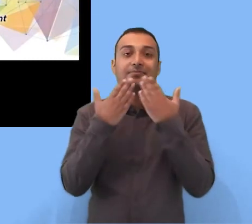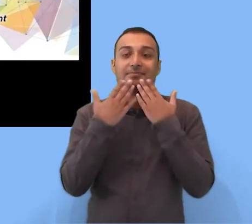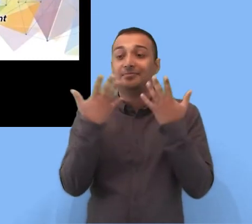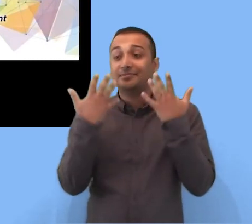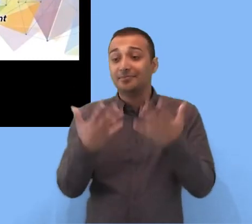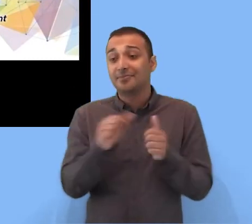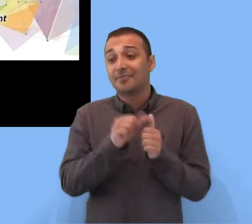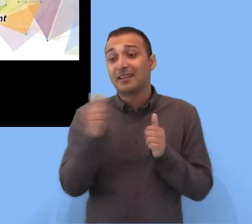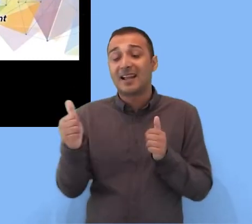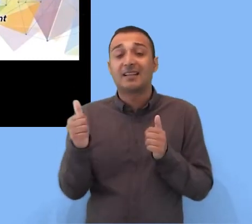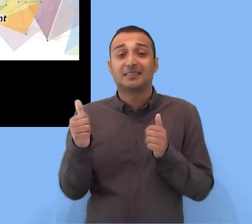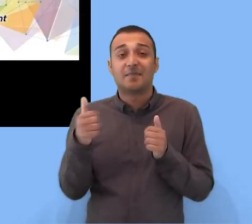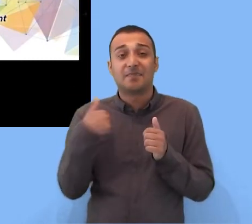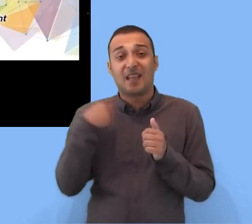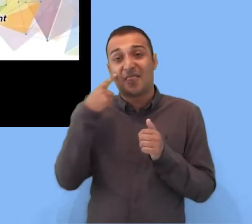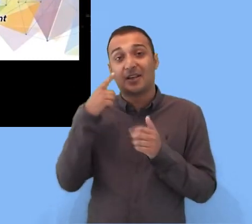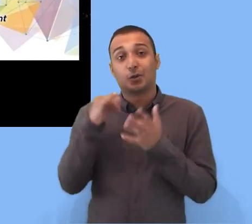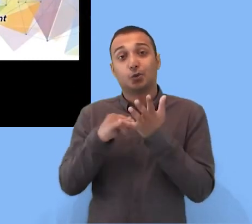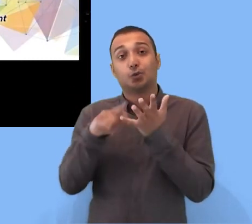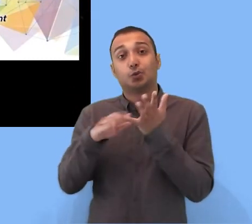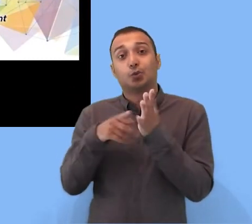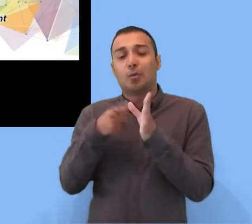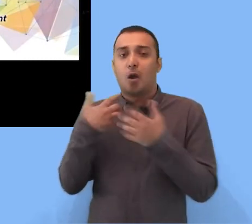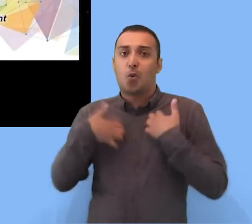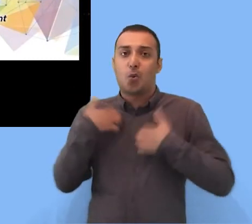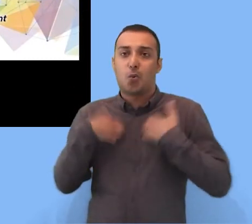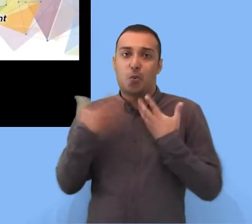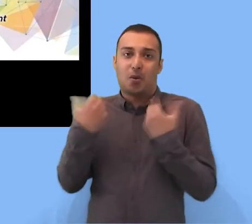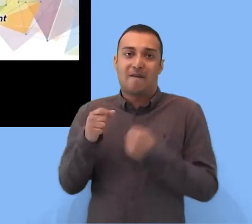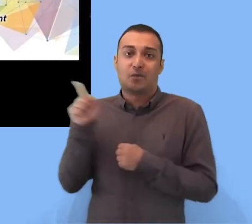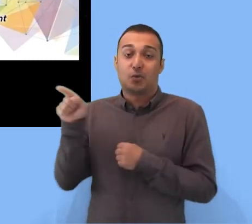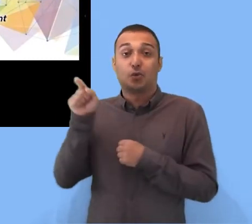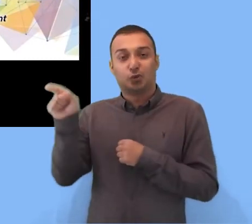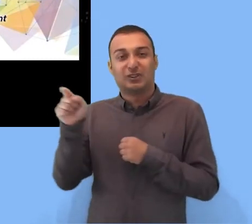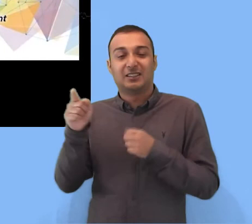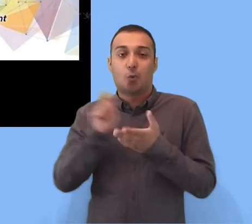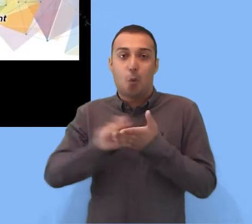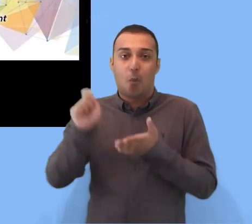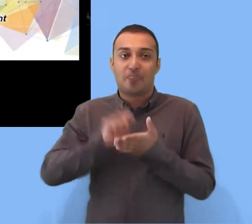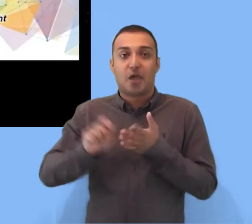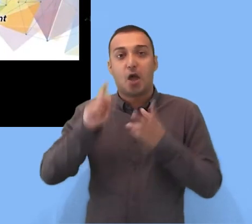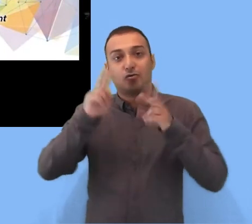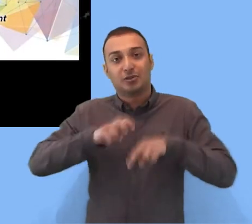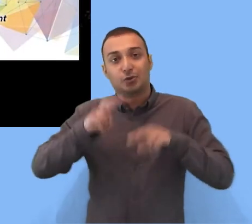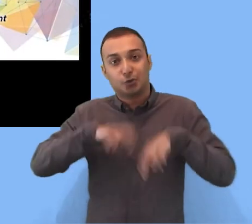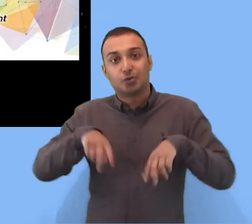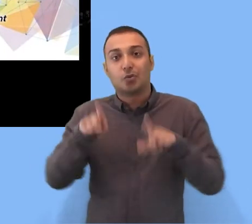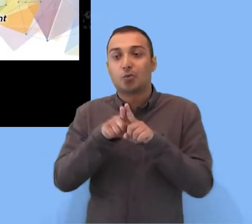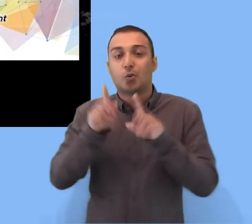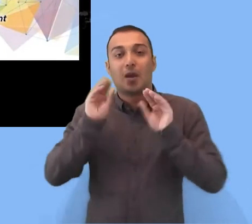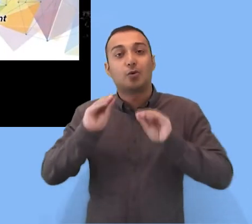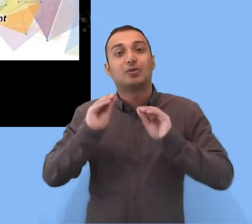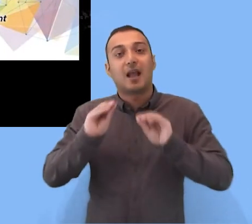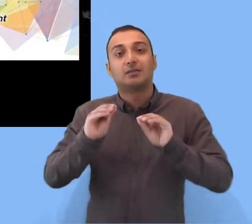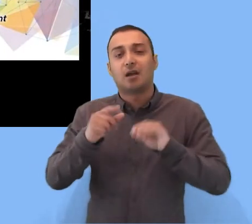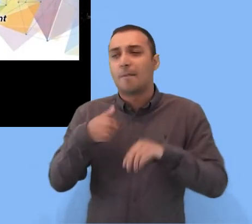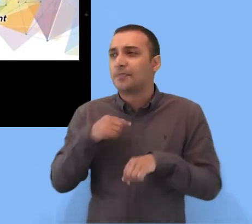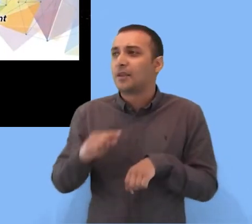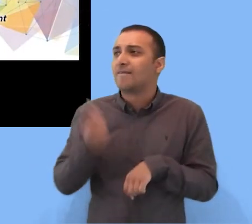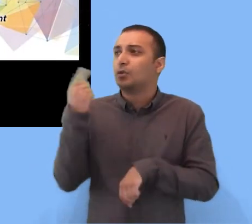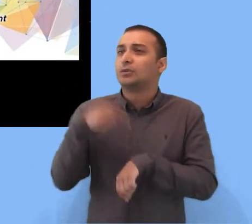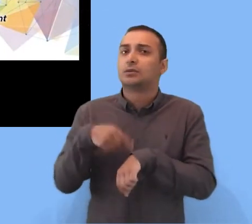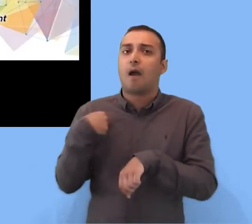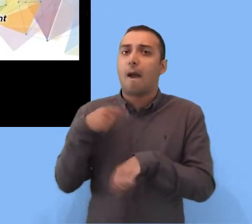here today. She is an author, a researcher, and an educator. I first came across Suma through